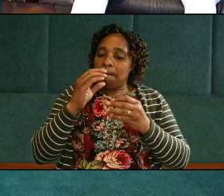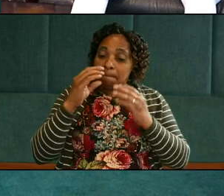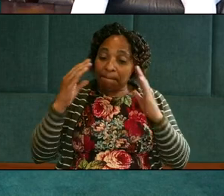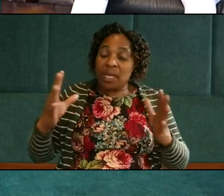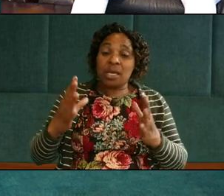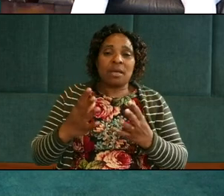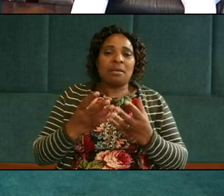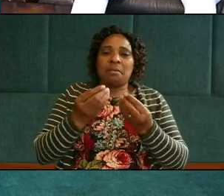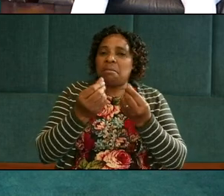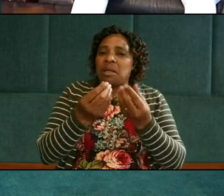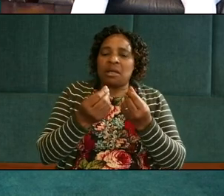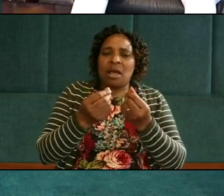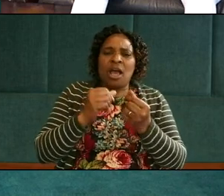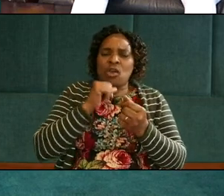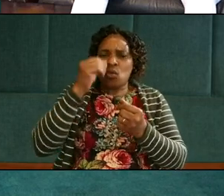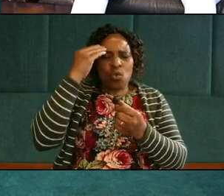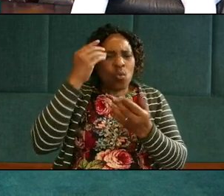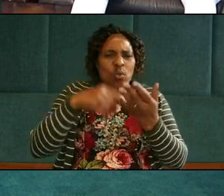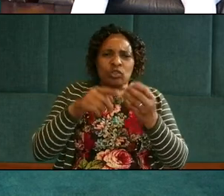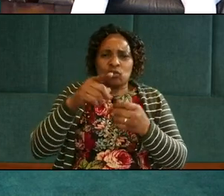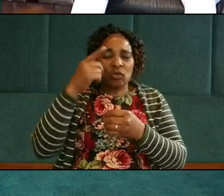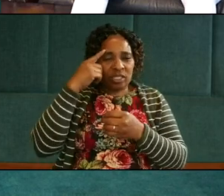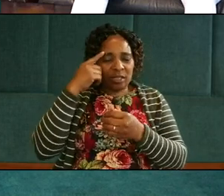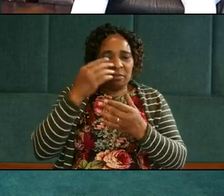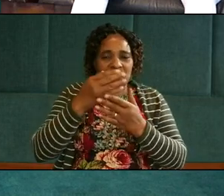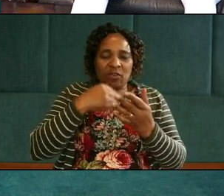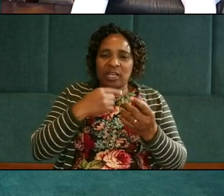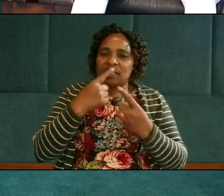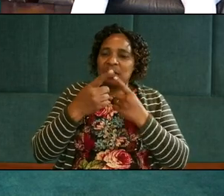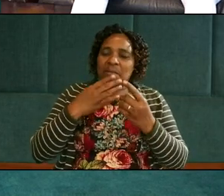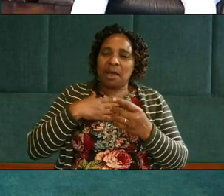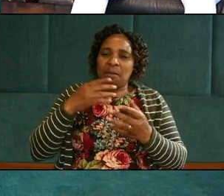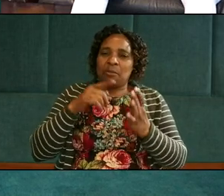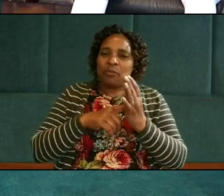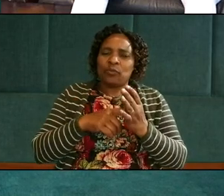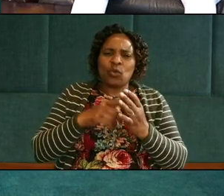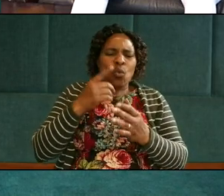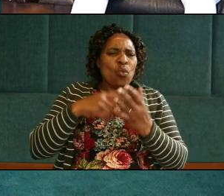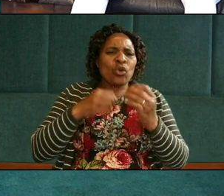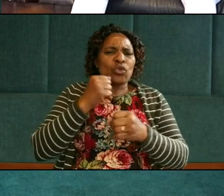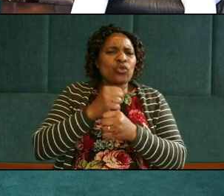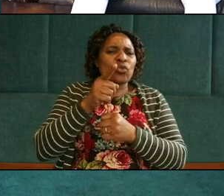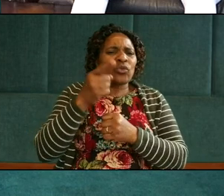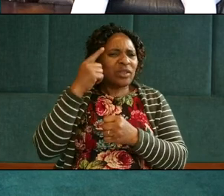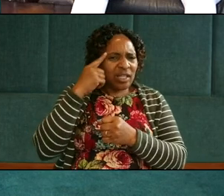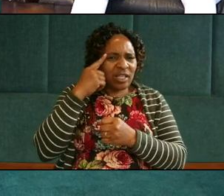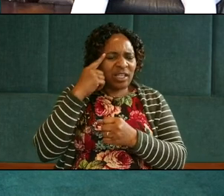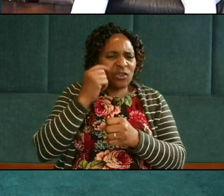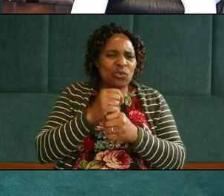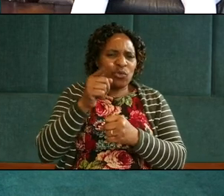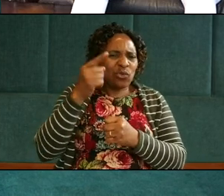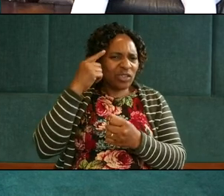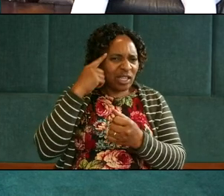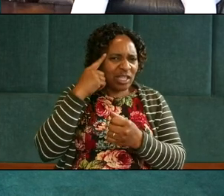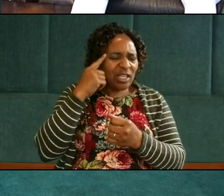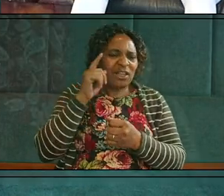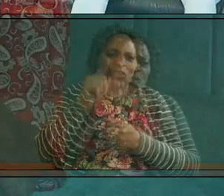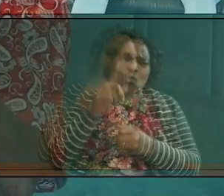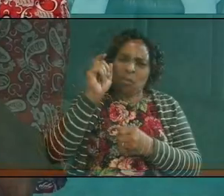Mm-hmm. I don't know what you guys think. Just before I say my point, what do you guys think? Do you think that, you should